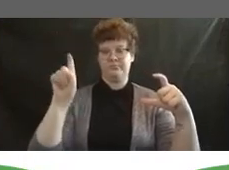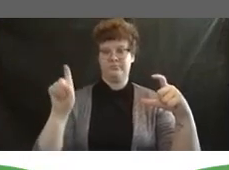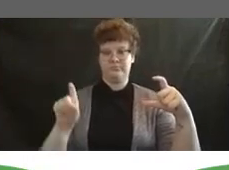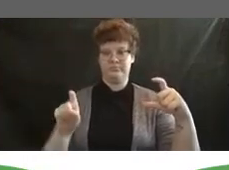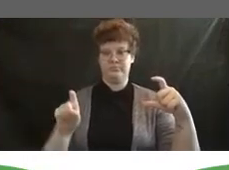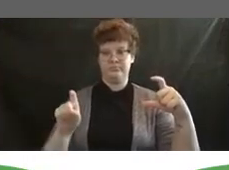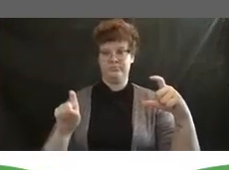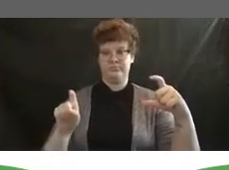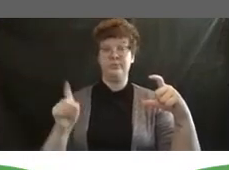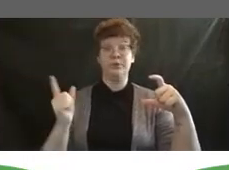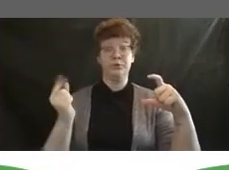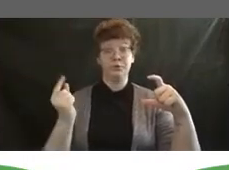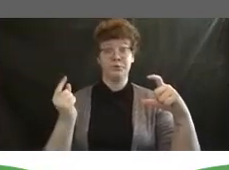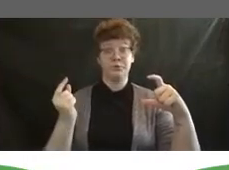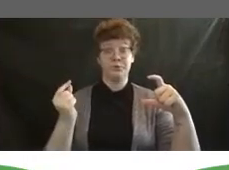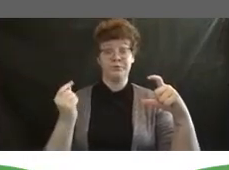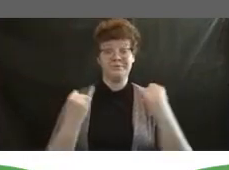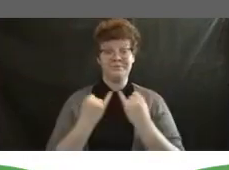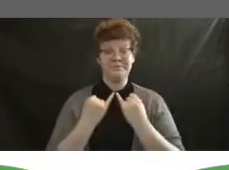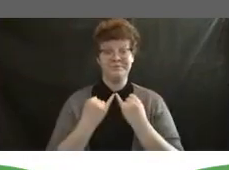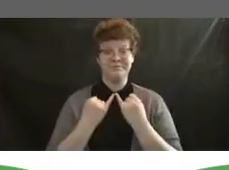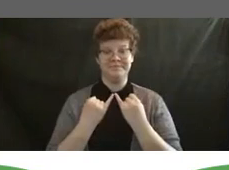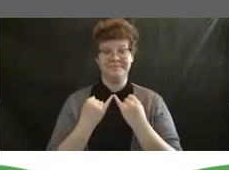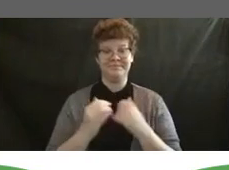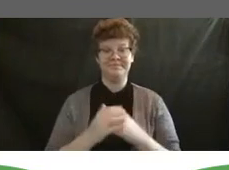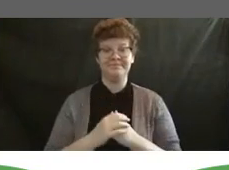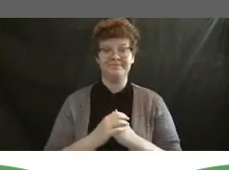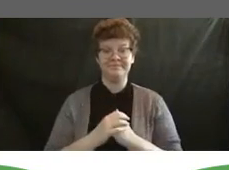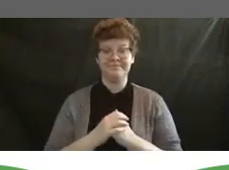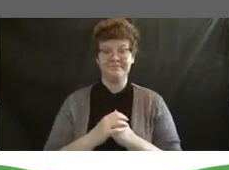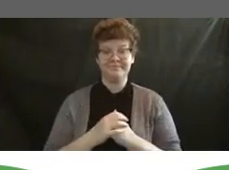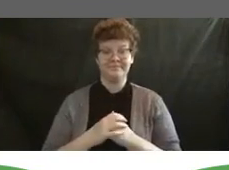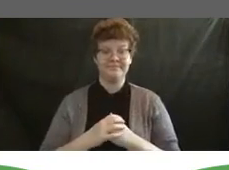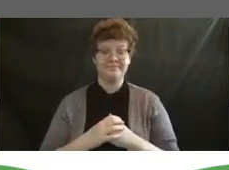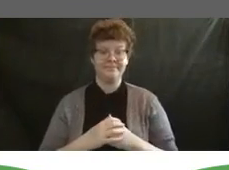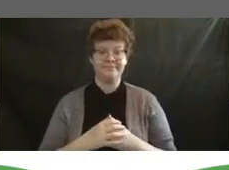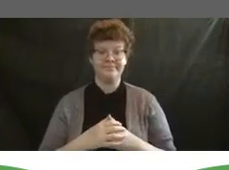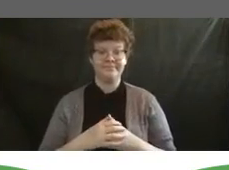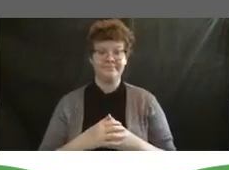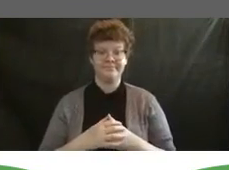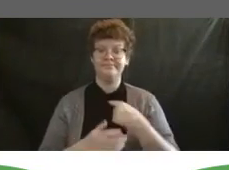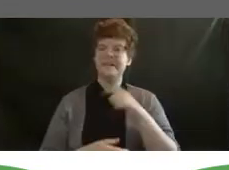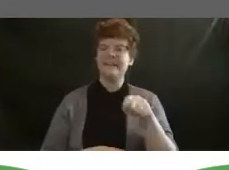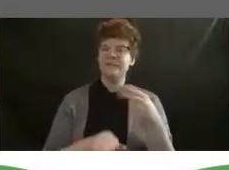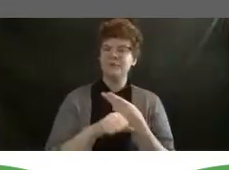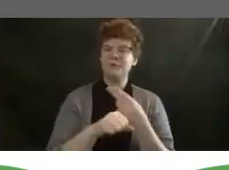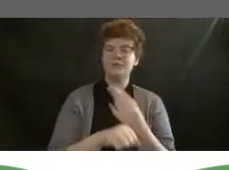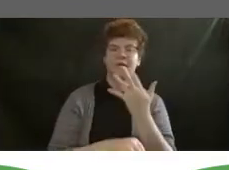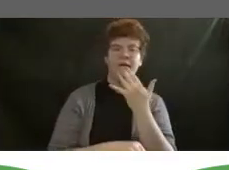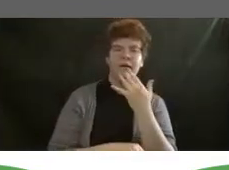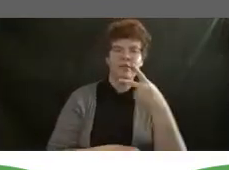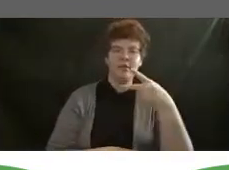What I'm going to do is I need to use the color panel.